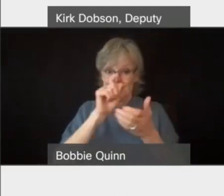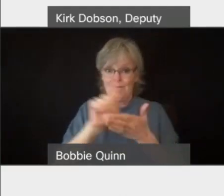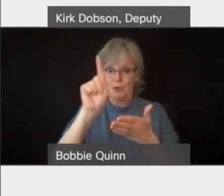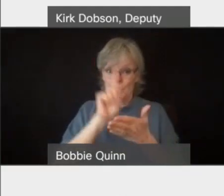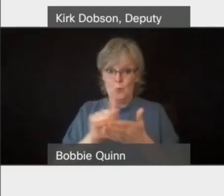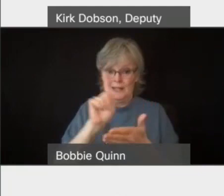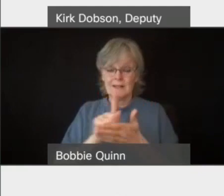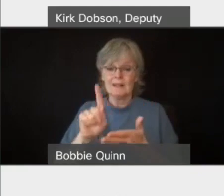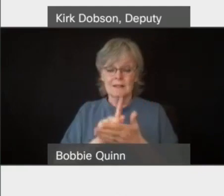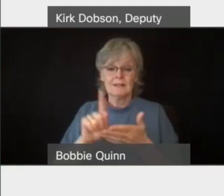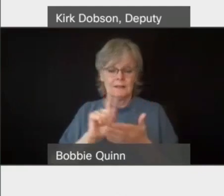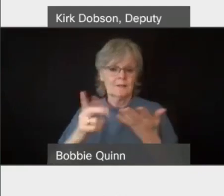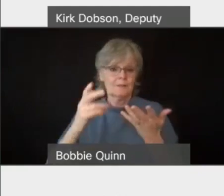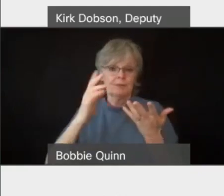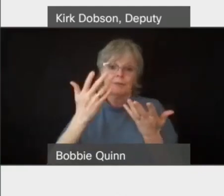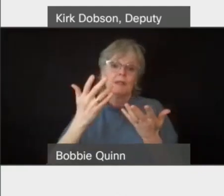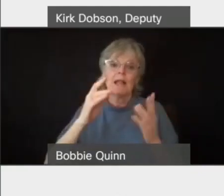clearly there is a